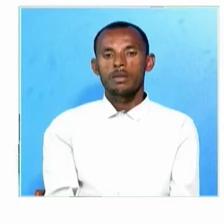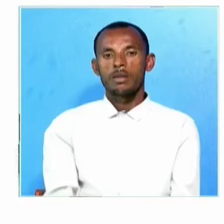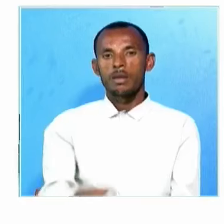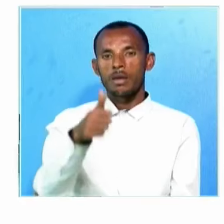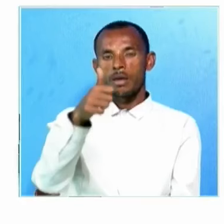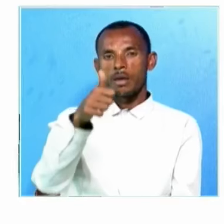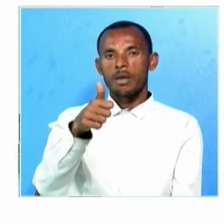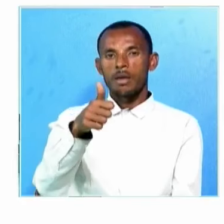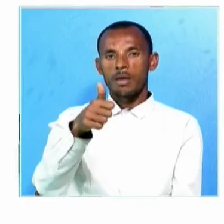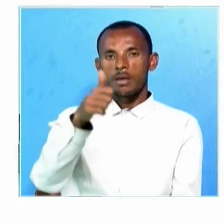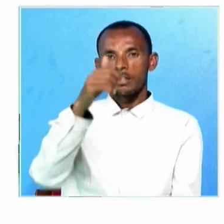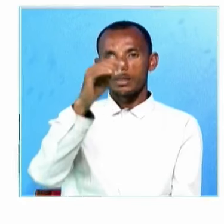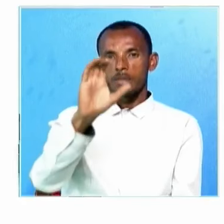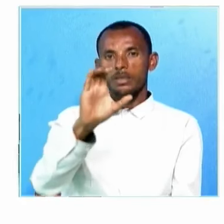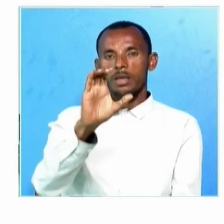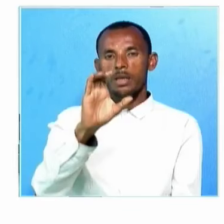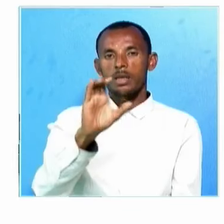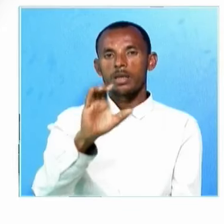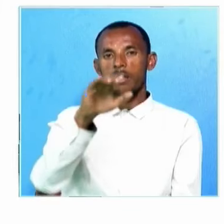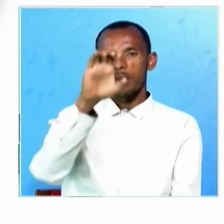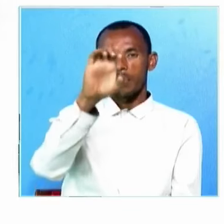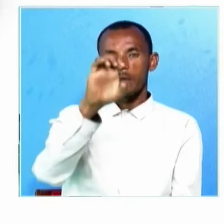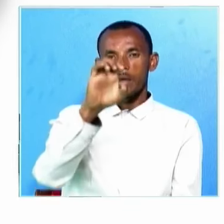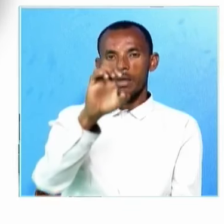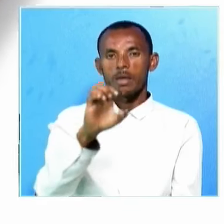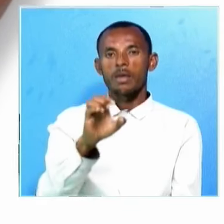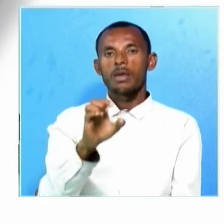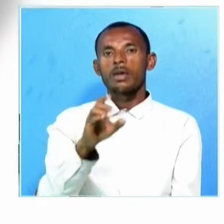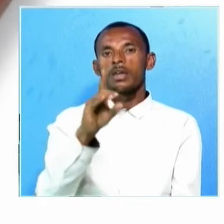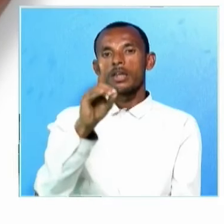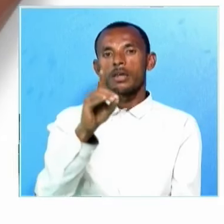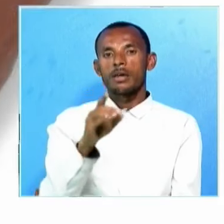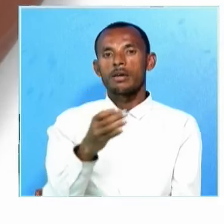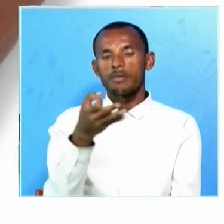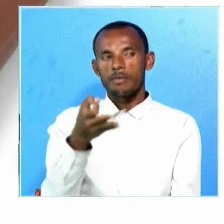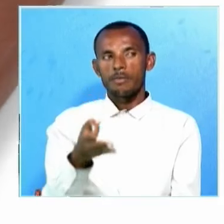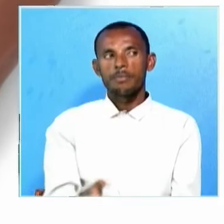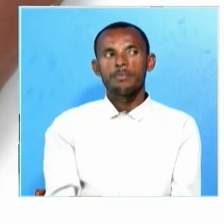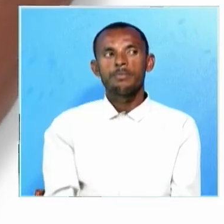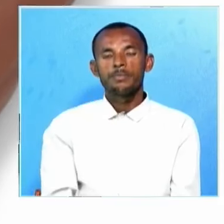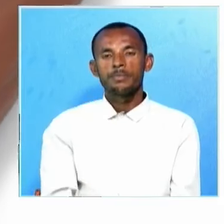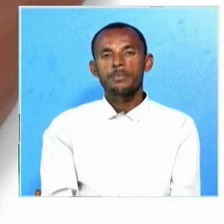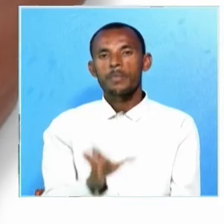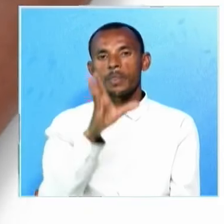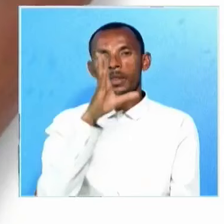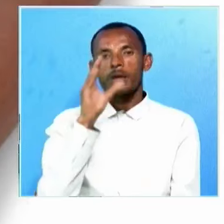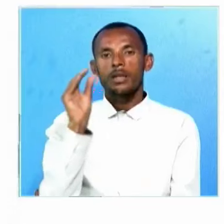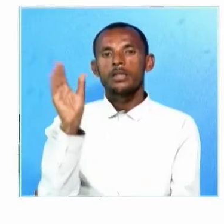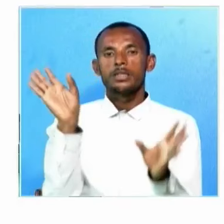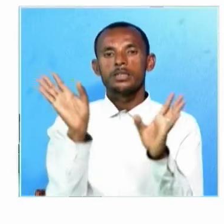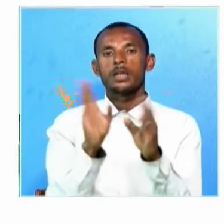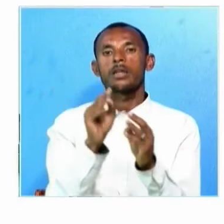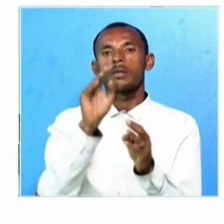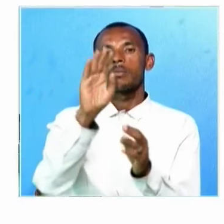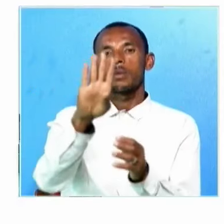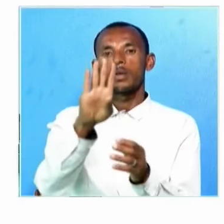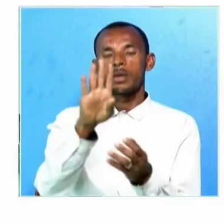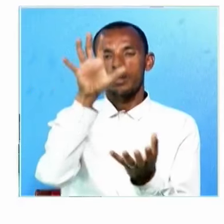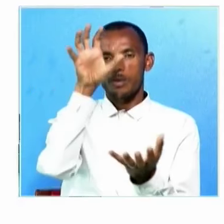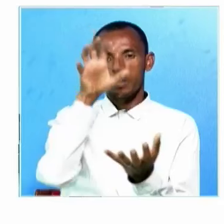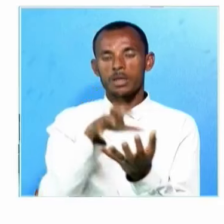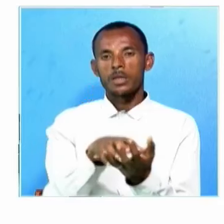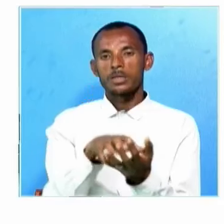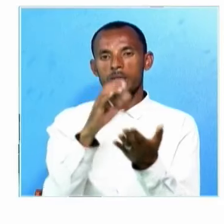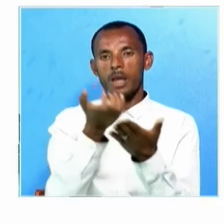A, C, E, F, and set B contains